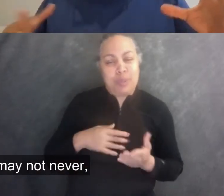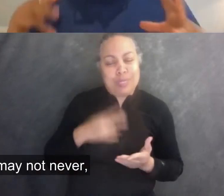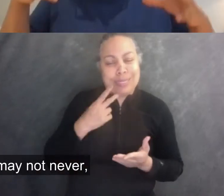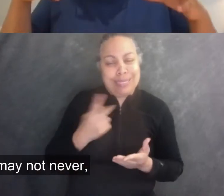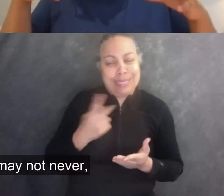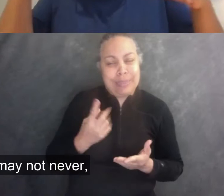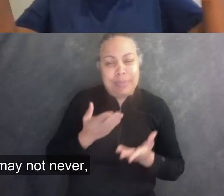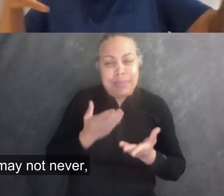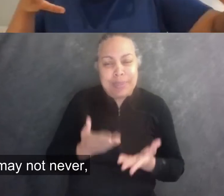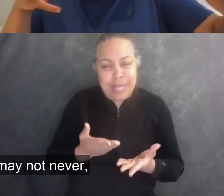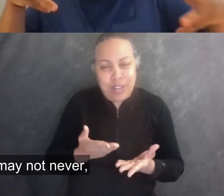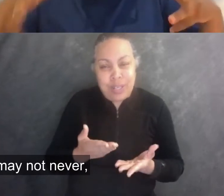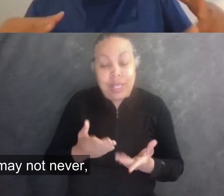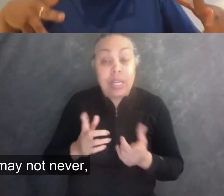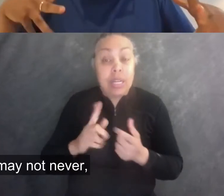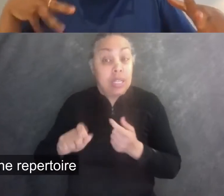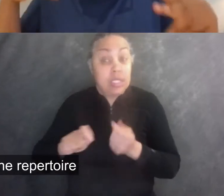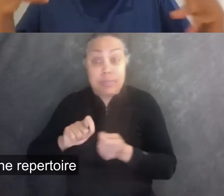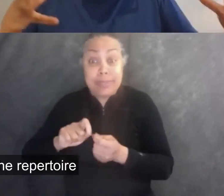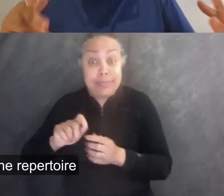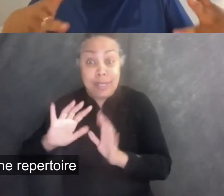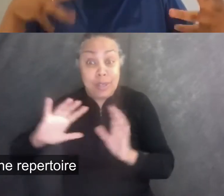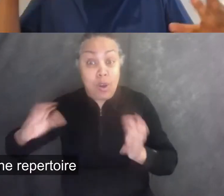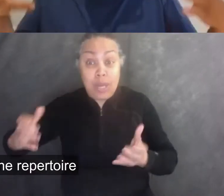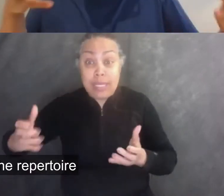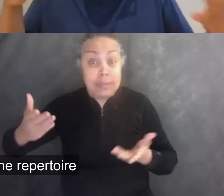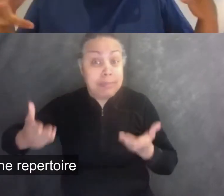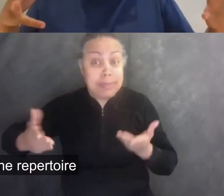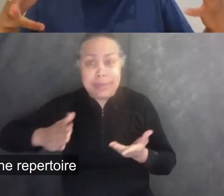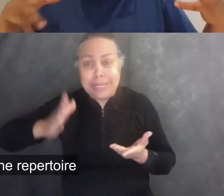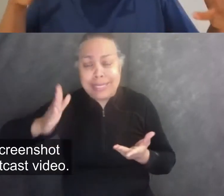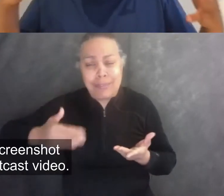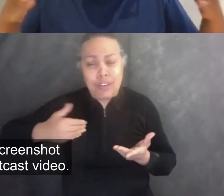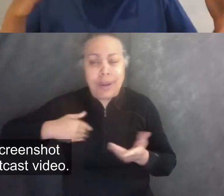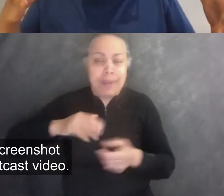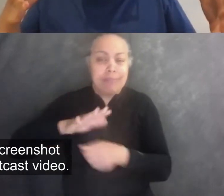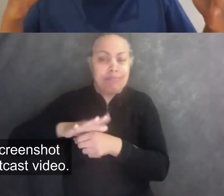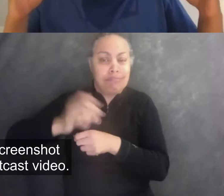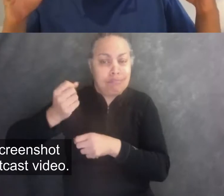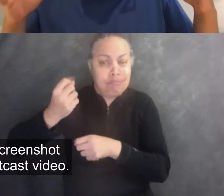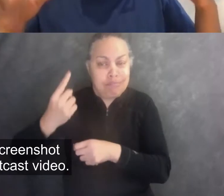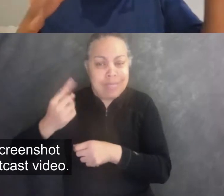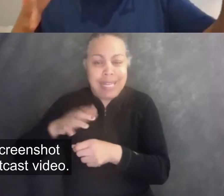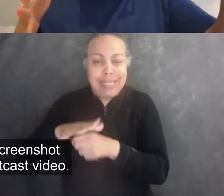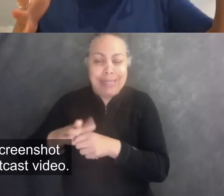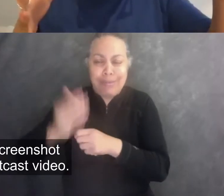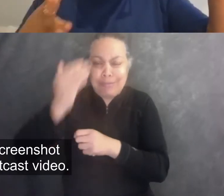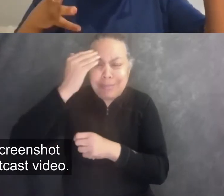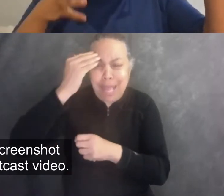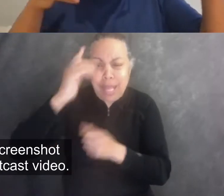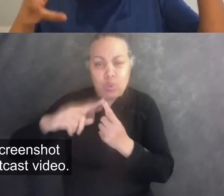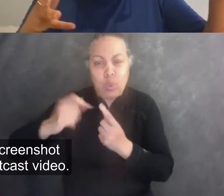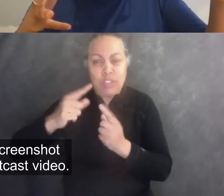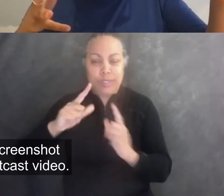And a certain audience may not necessarily have the repertoire to understand the screenshot